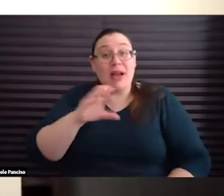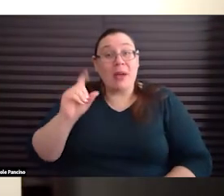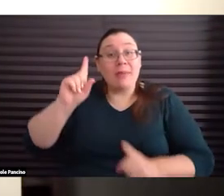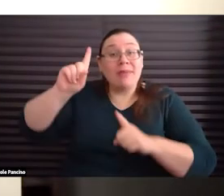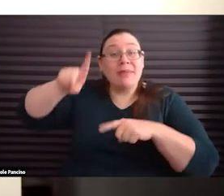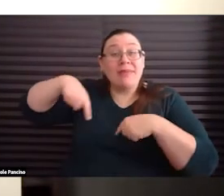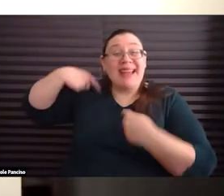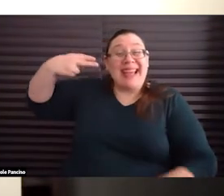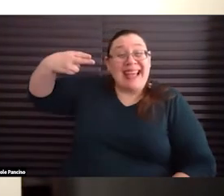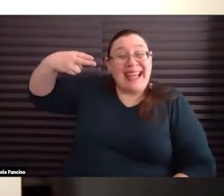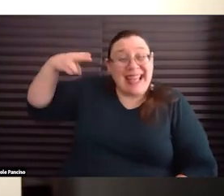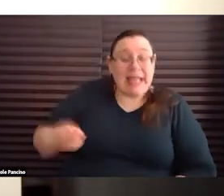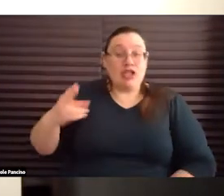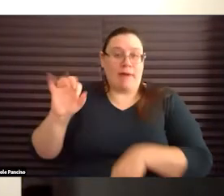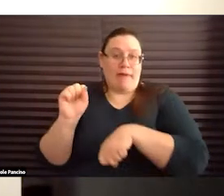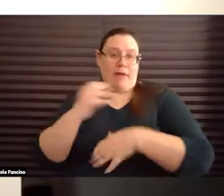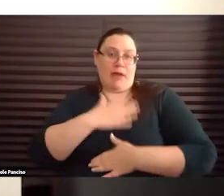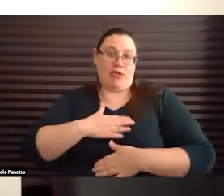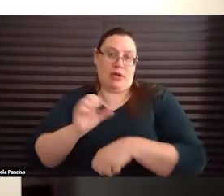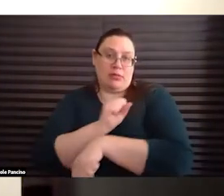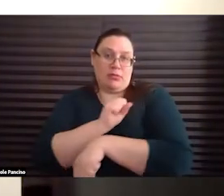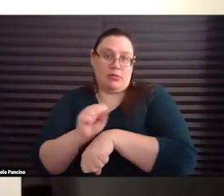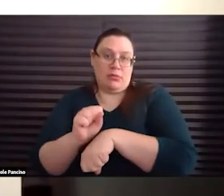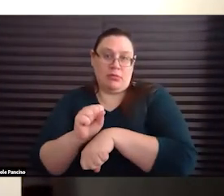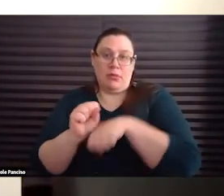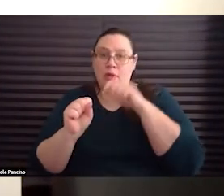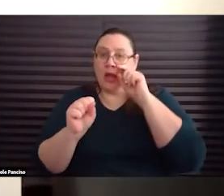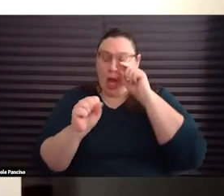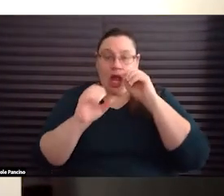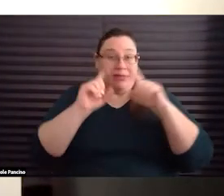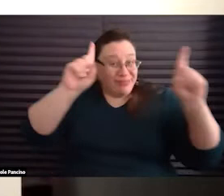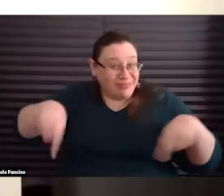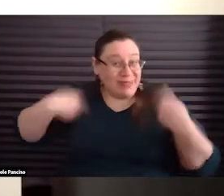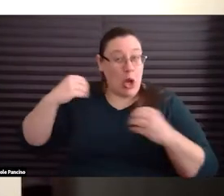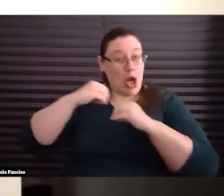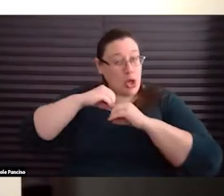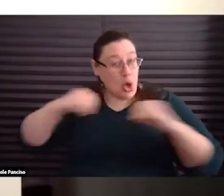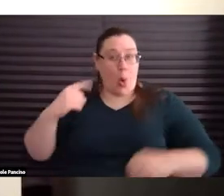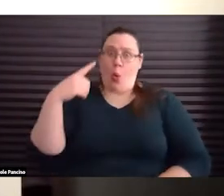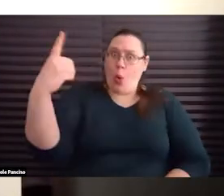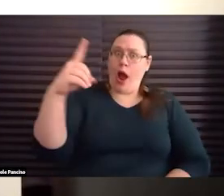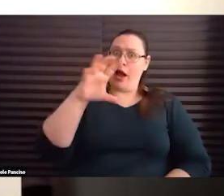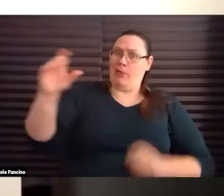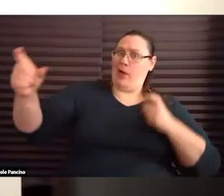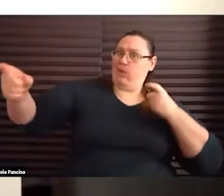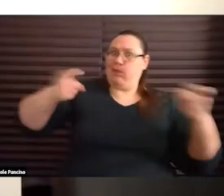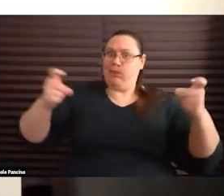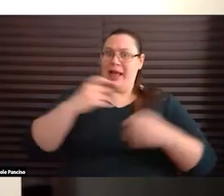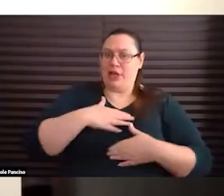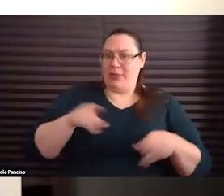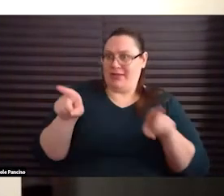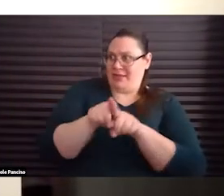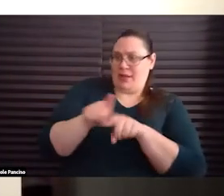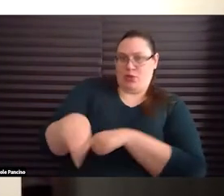history of the entertainment industry. No one company has ever dominated entertainment the